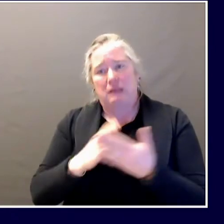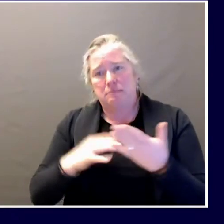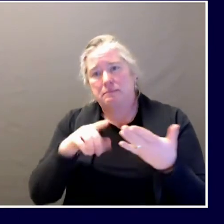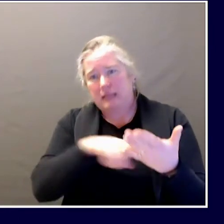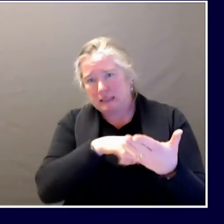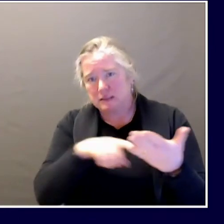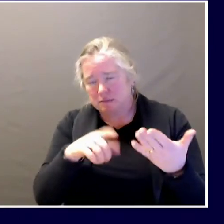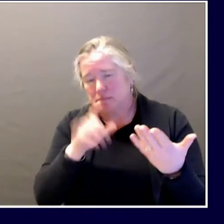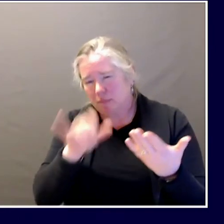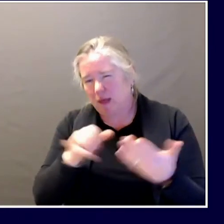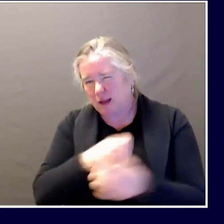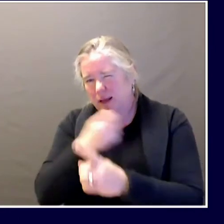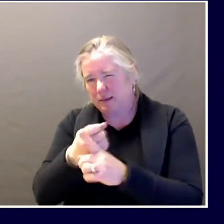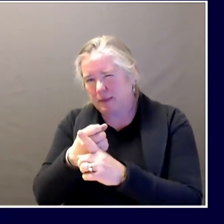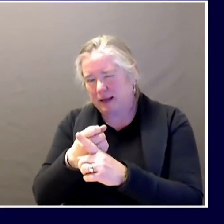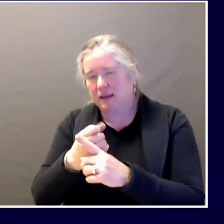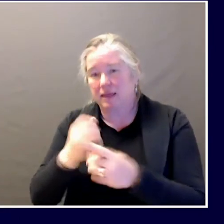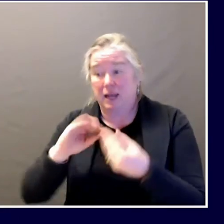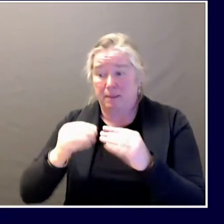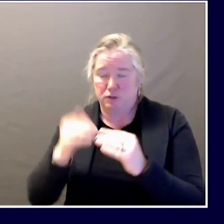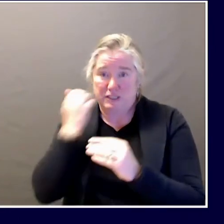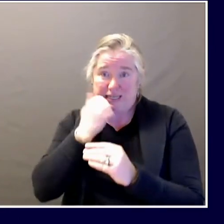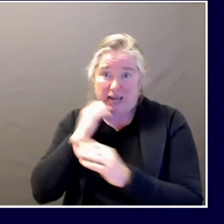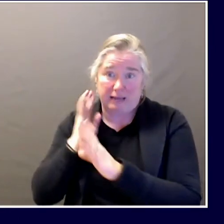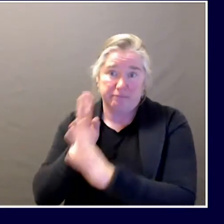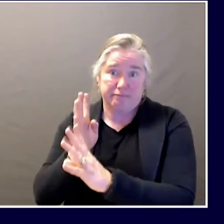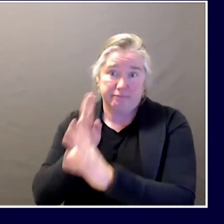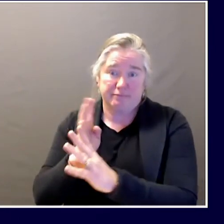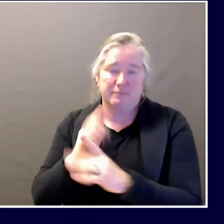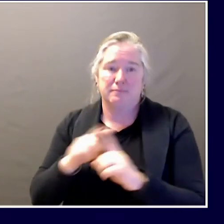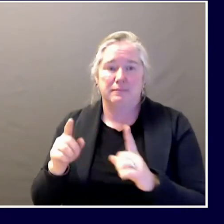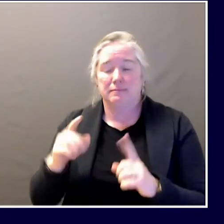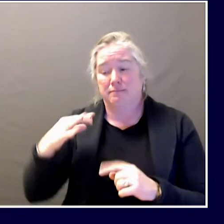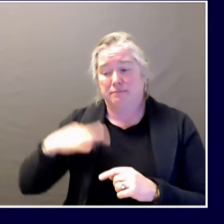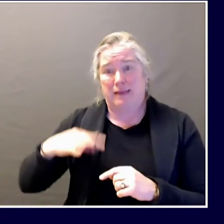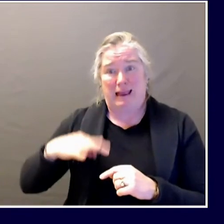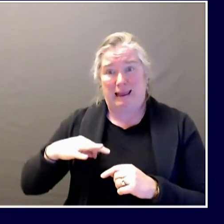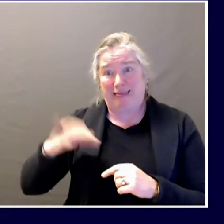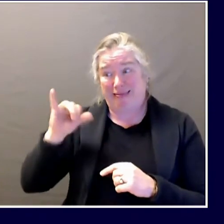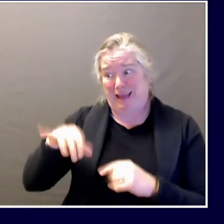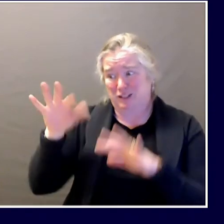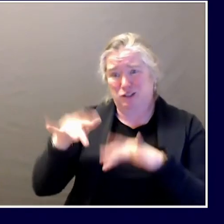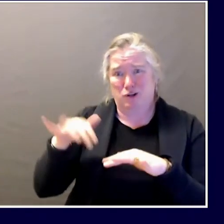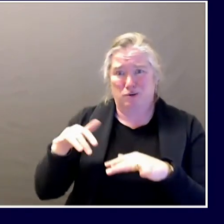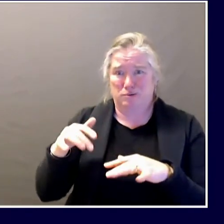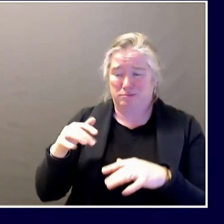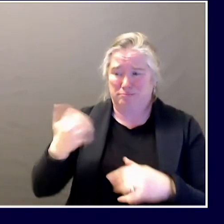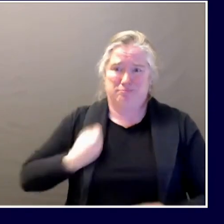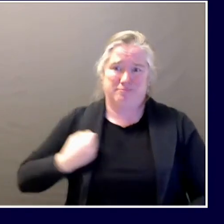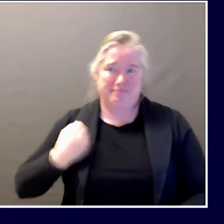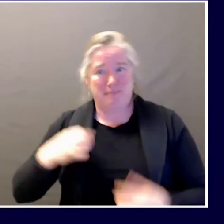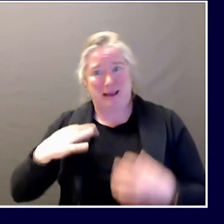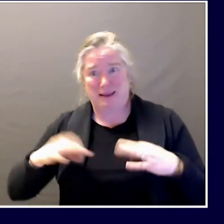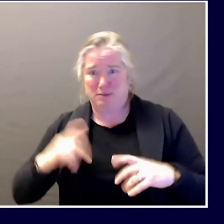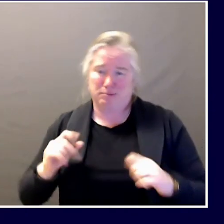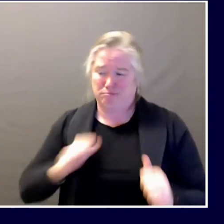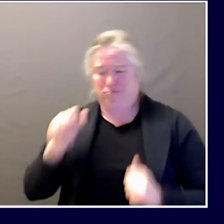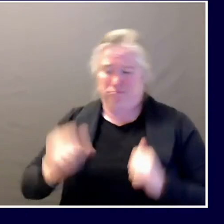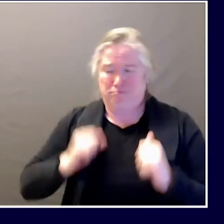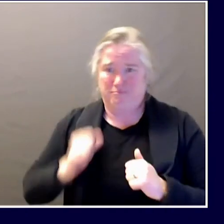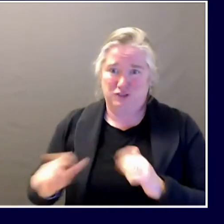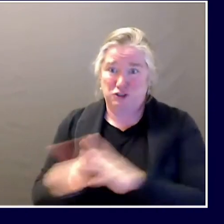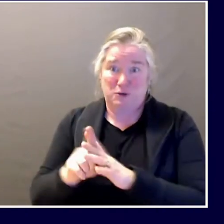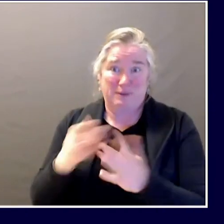affect daily throughput, although even in Maine, that barely registered as a blip for us. But it really is supply.